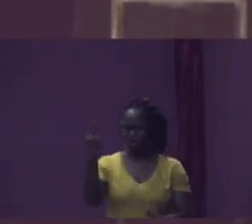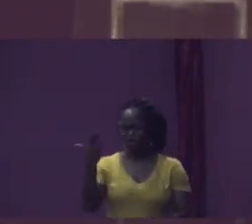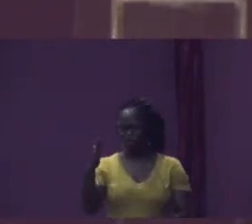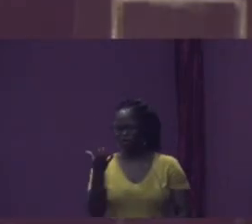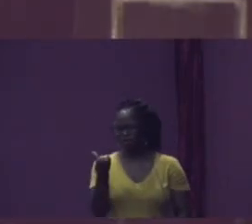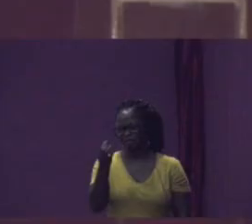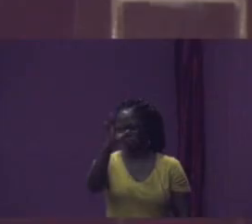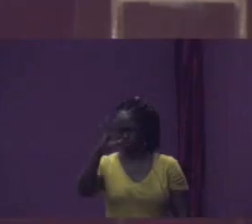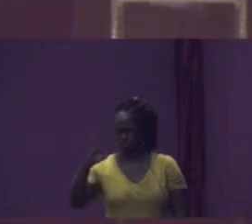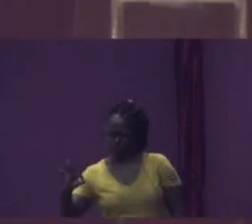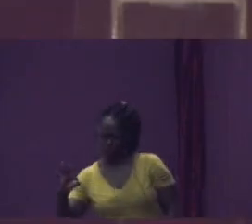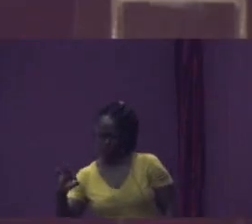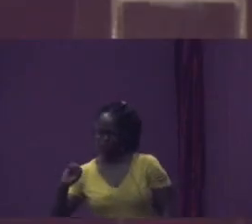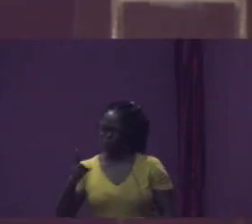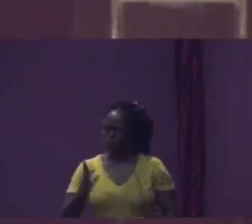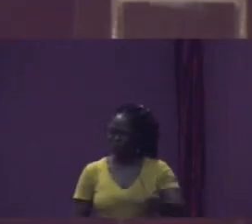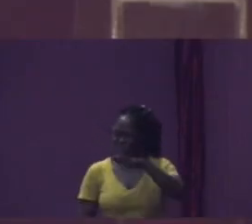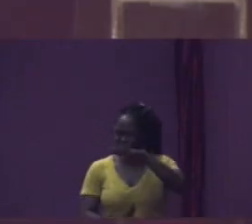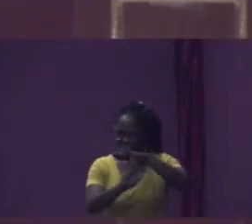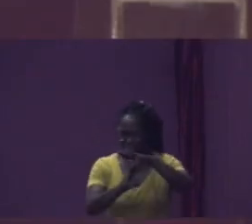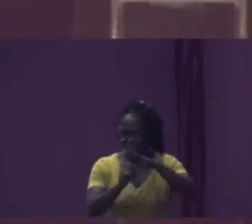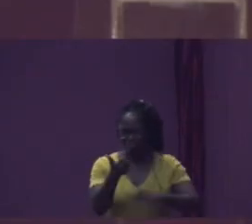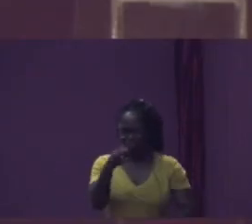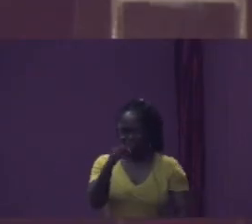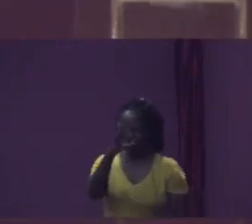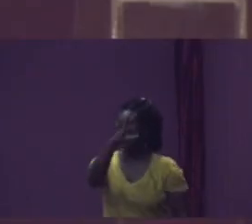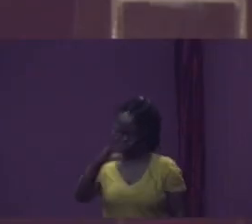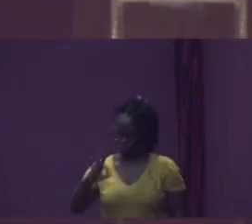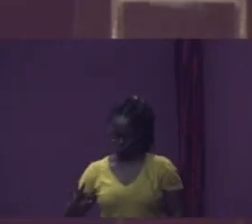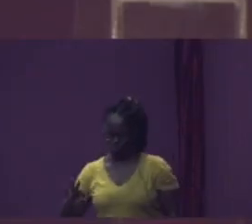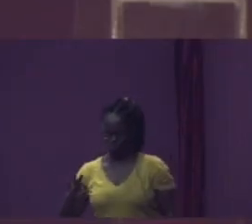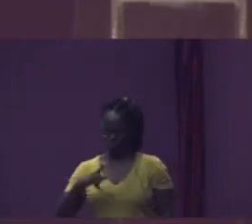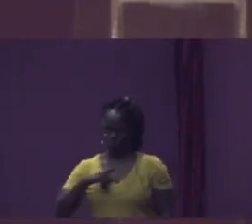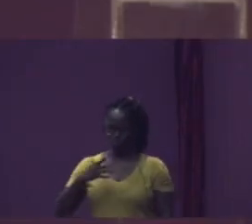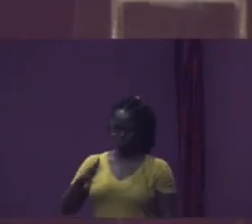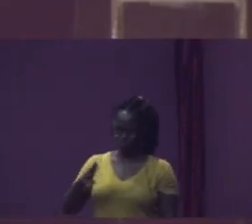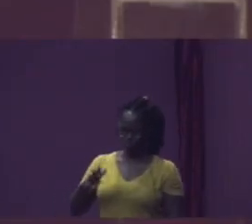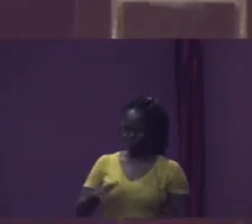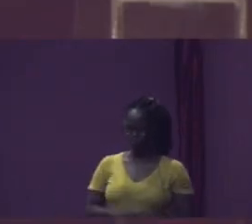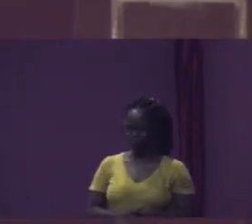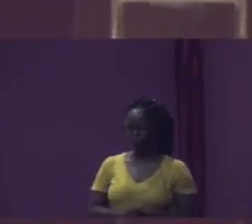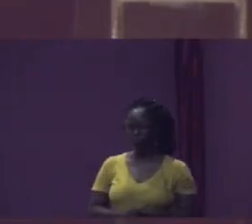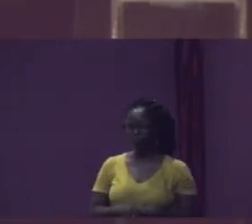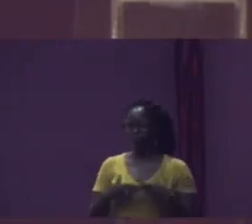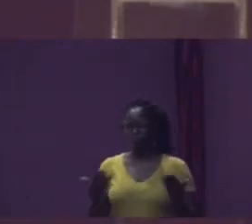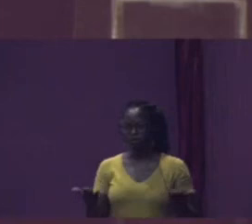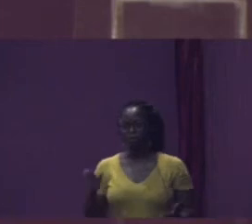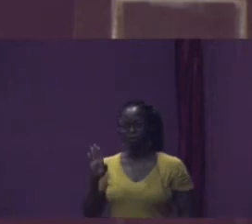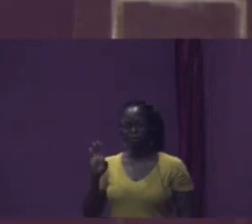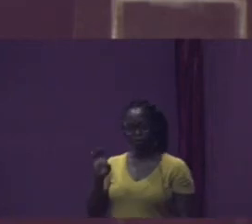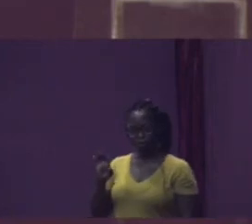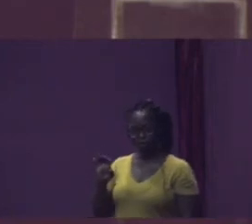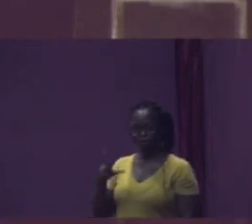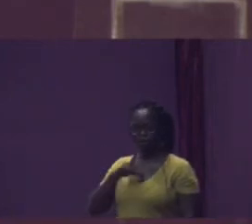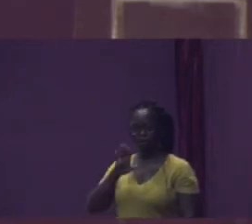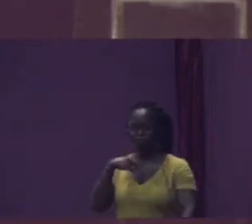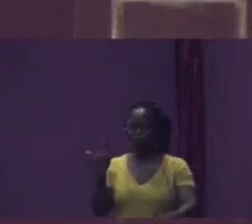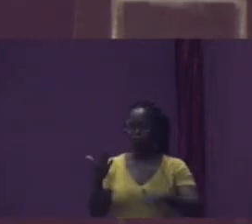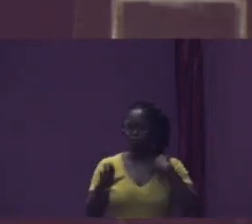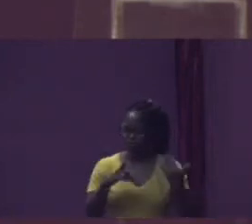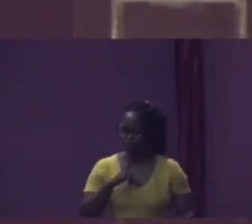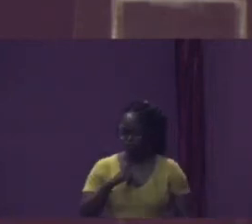10%. But there are babies that die, and there are women who would have the surgery if they were in the right place,